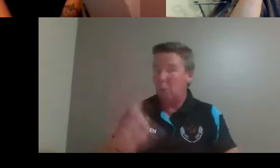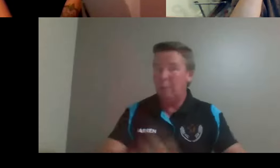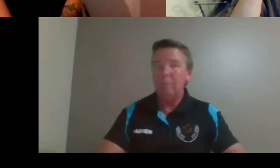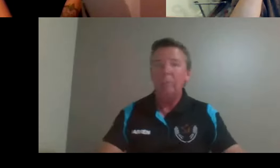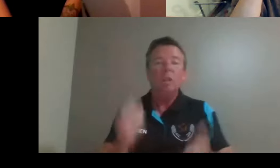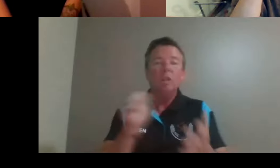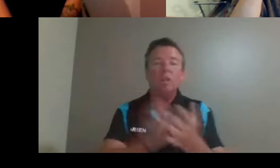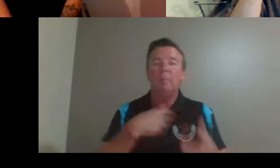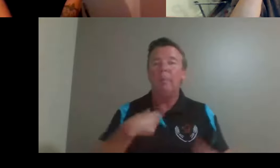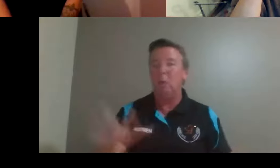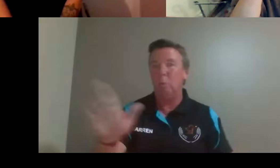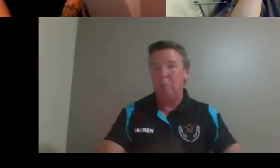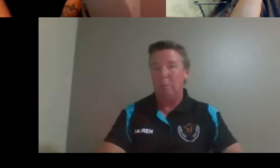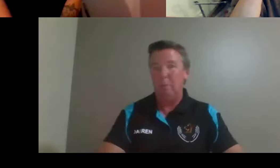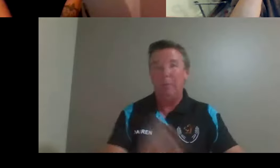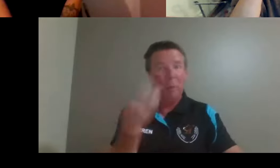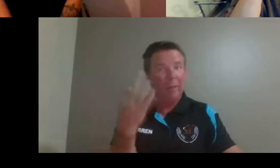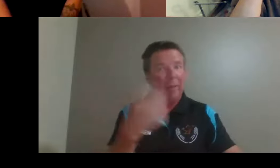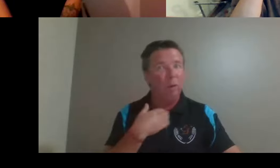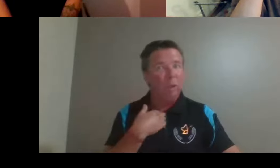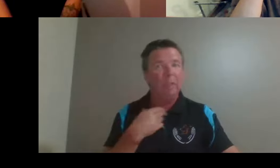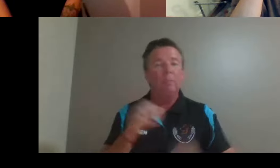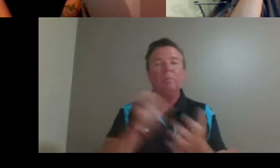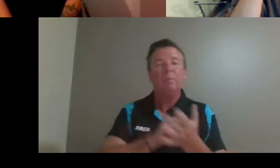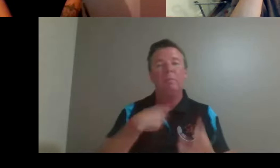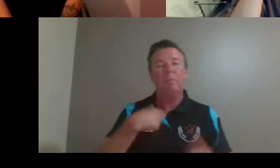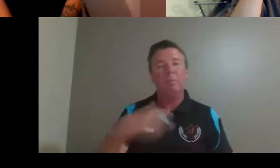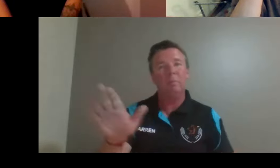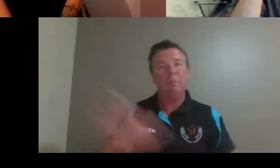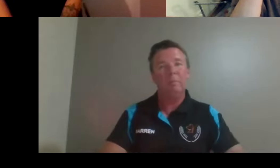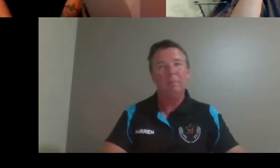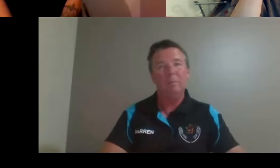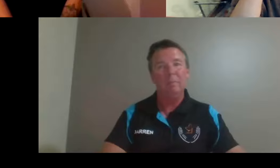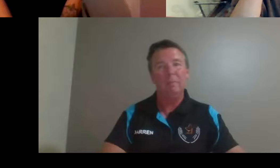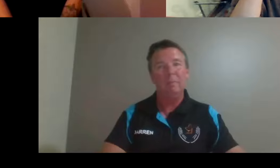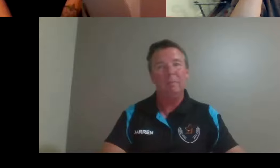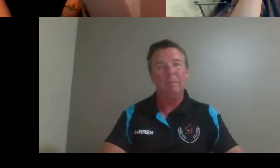AUSLAN, what? Shop me go, but without voice.